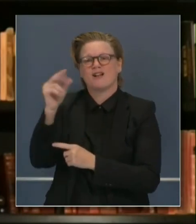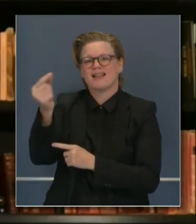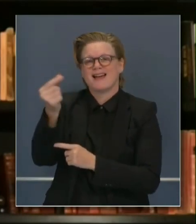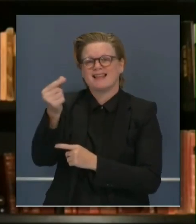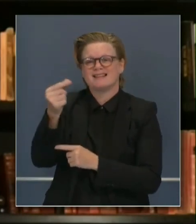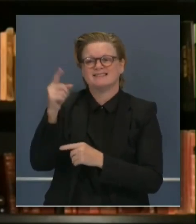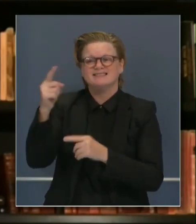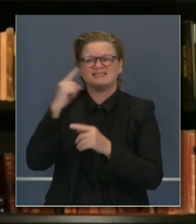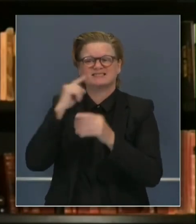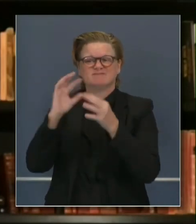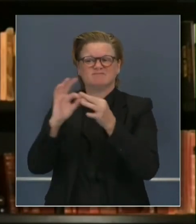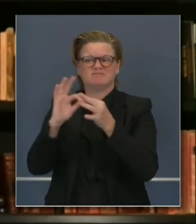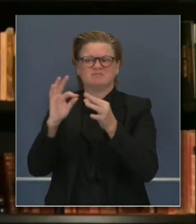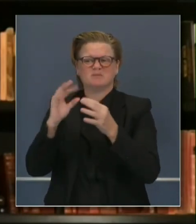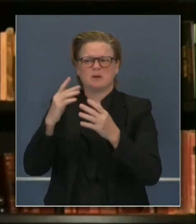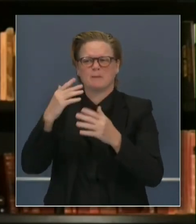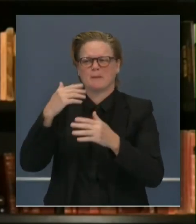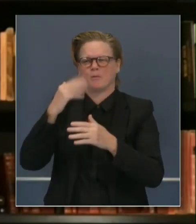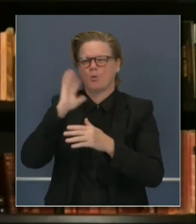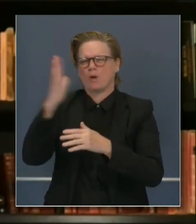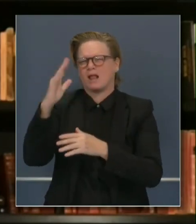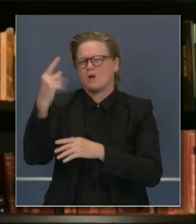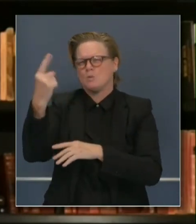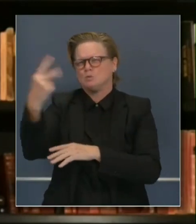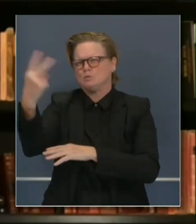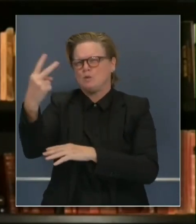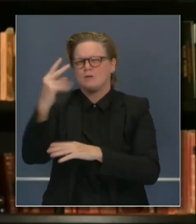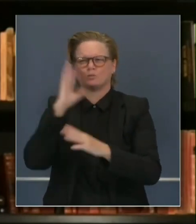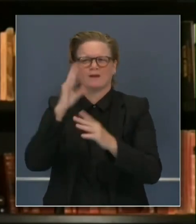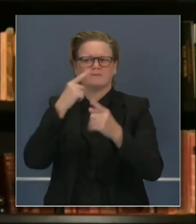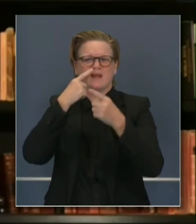in terms of when to expect that announcement. Yeah.